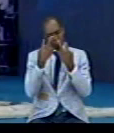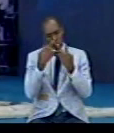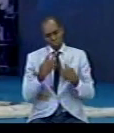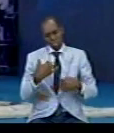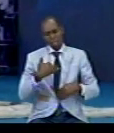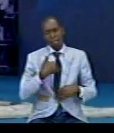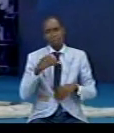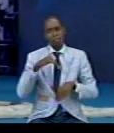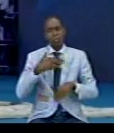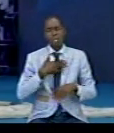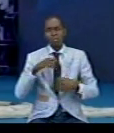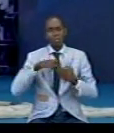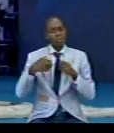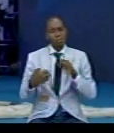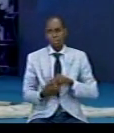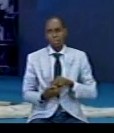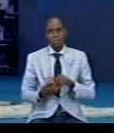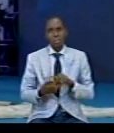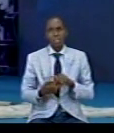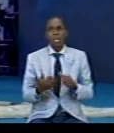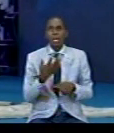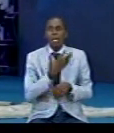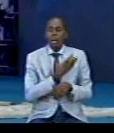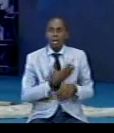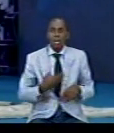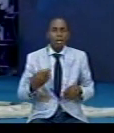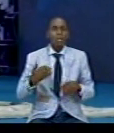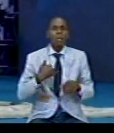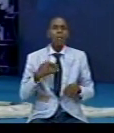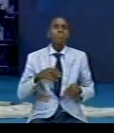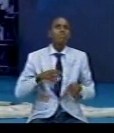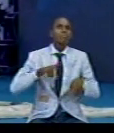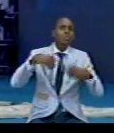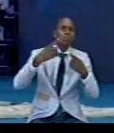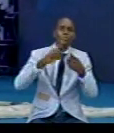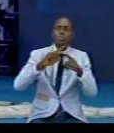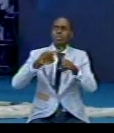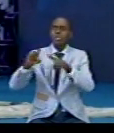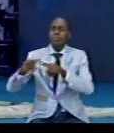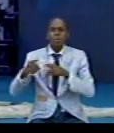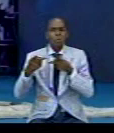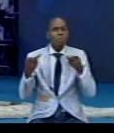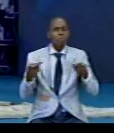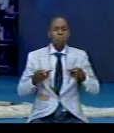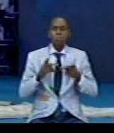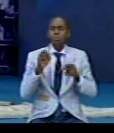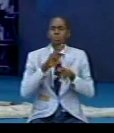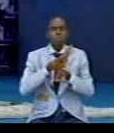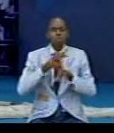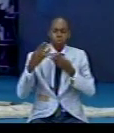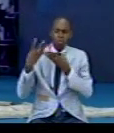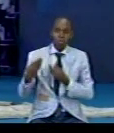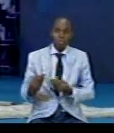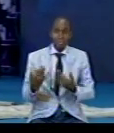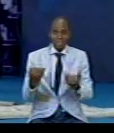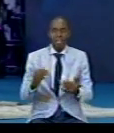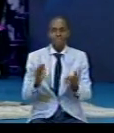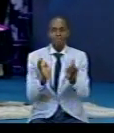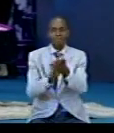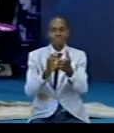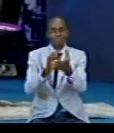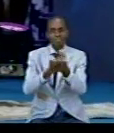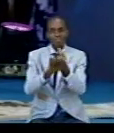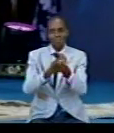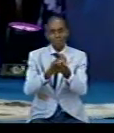my problem. And I've gone here and there, and no solution. Congratulations, you are here tonight. You are